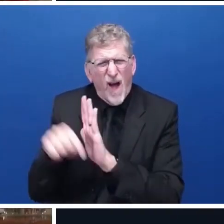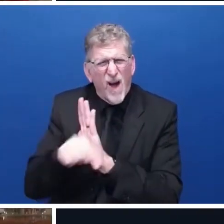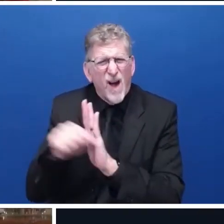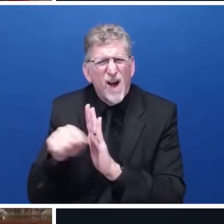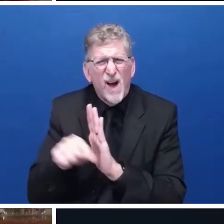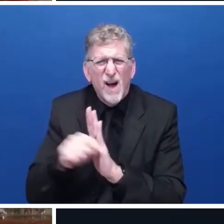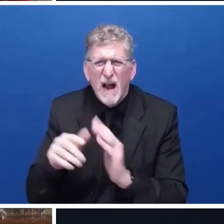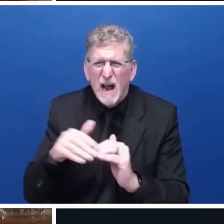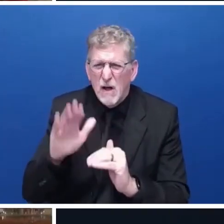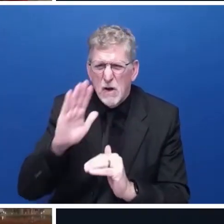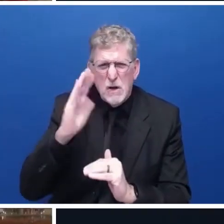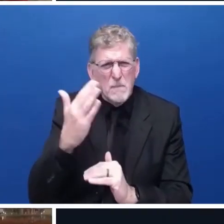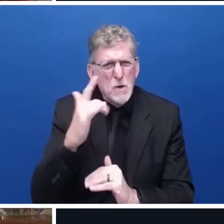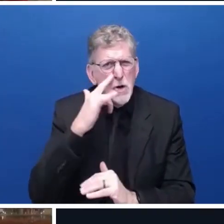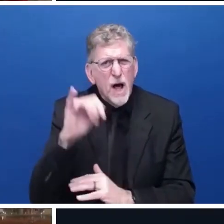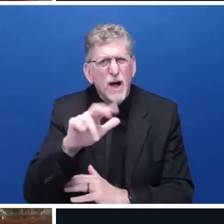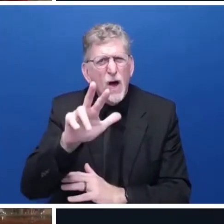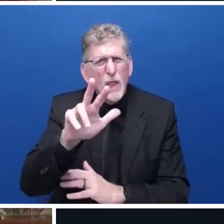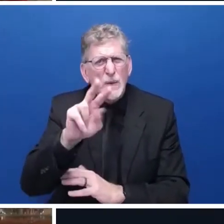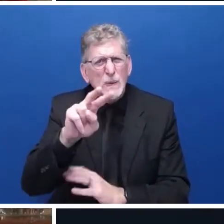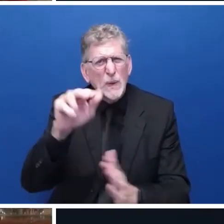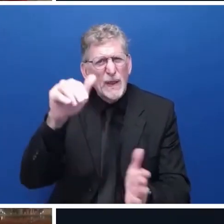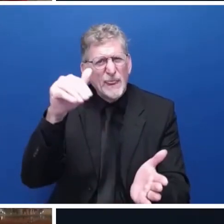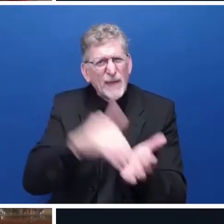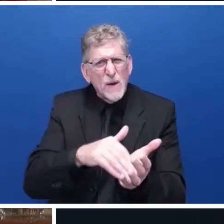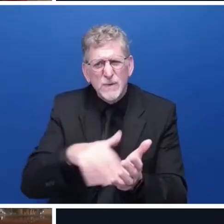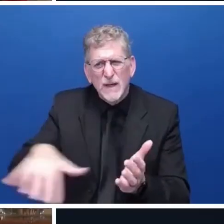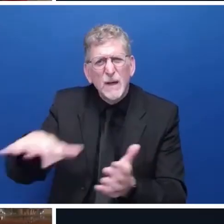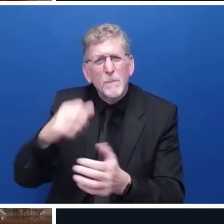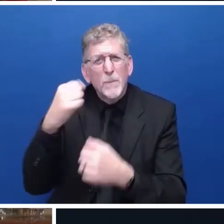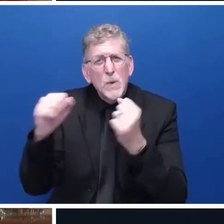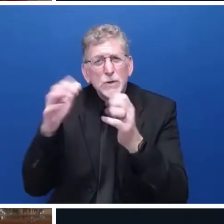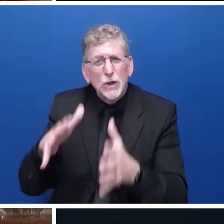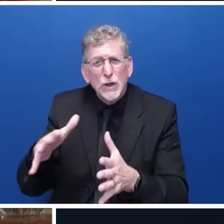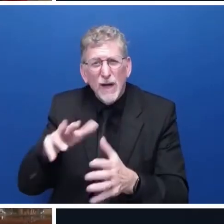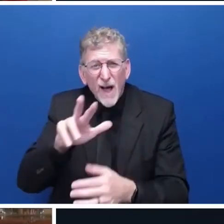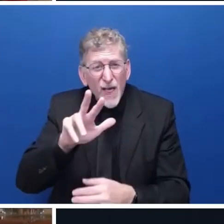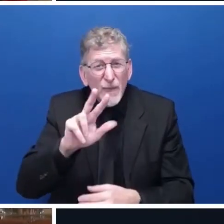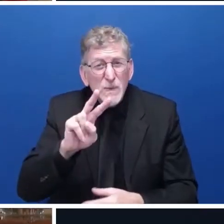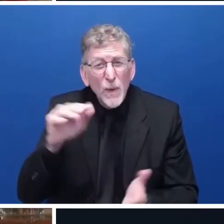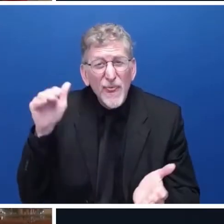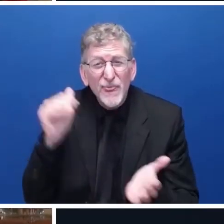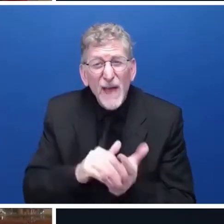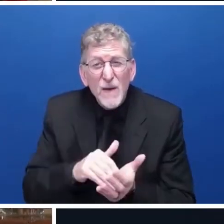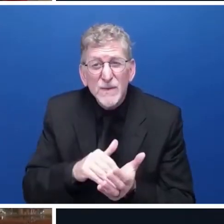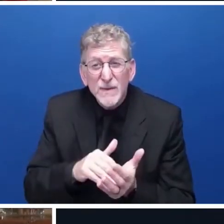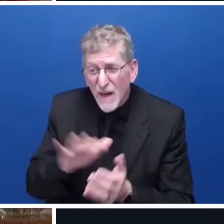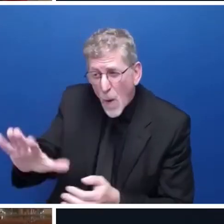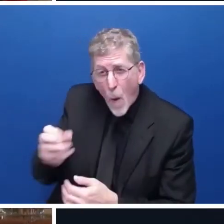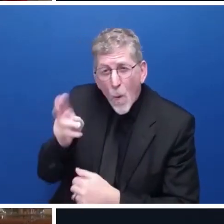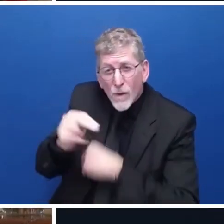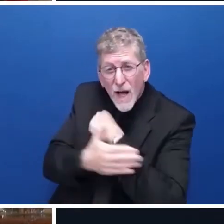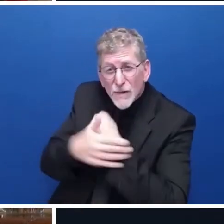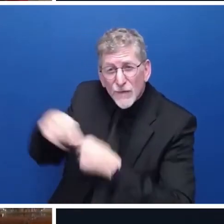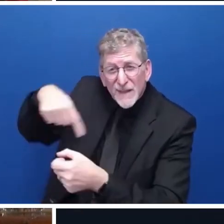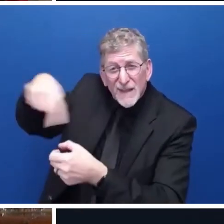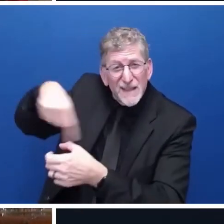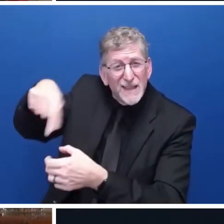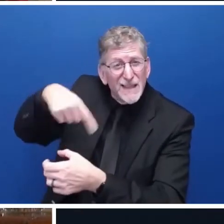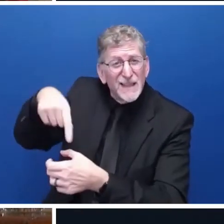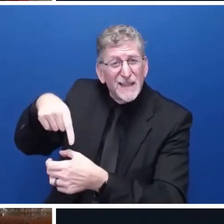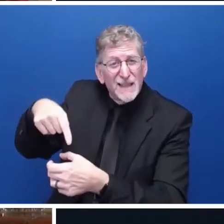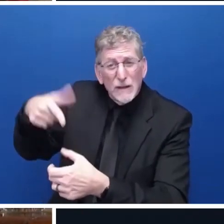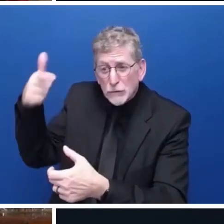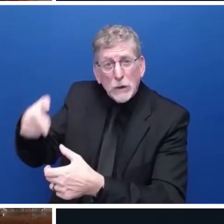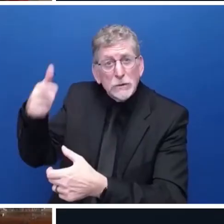protests. 32,000 protesters in their own country. They shot them and hung them.